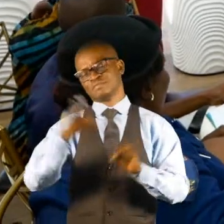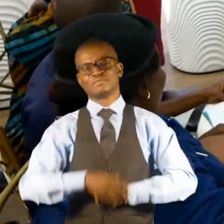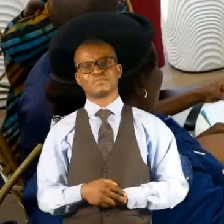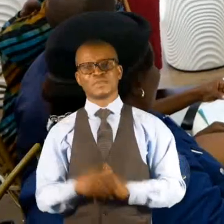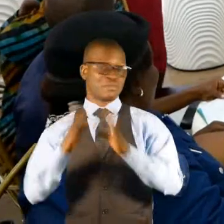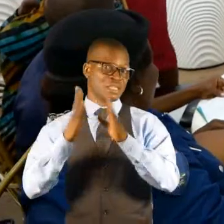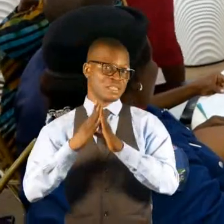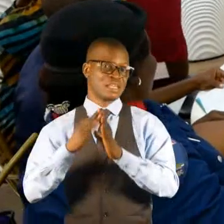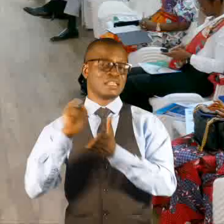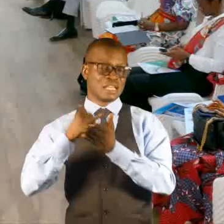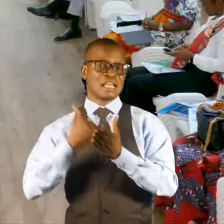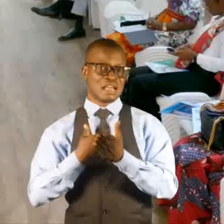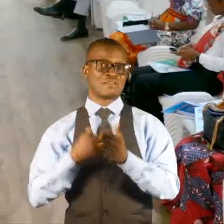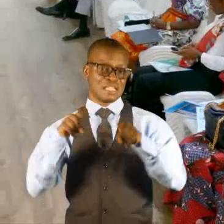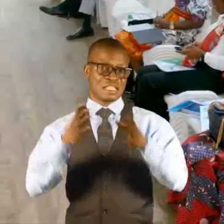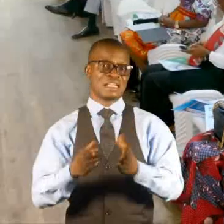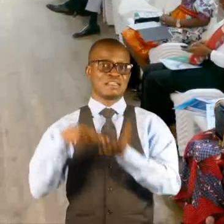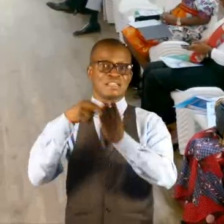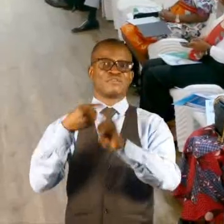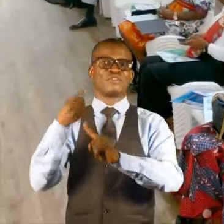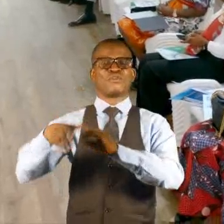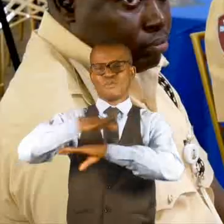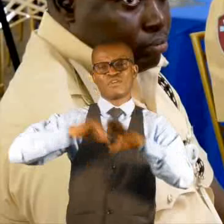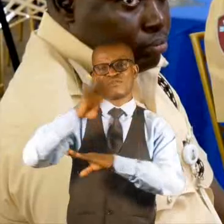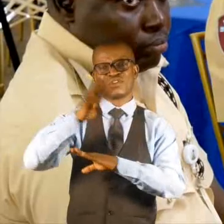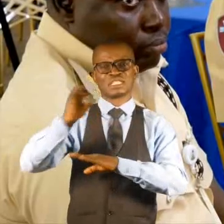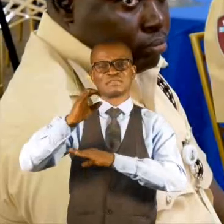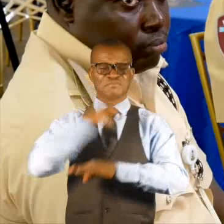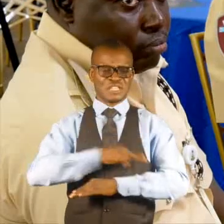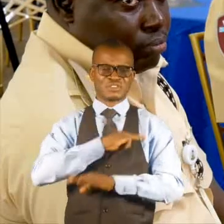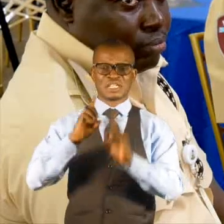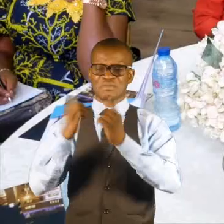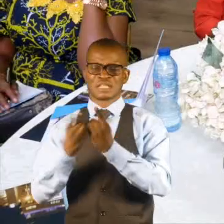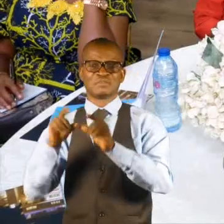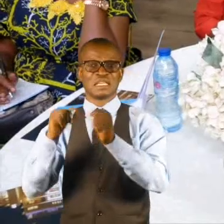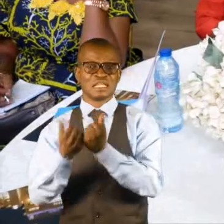UNODC. The meeting, which had in attendance representatives from over